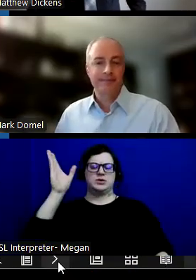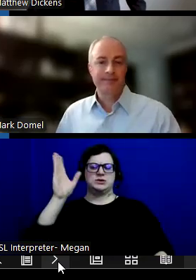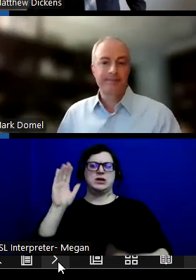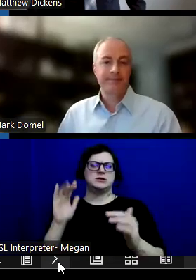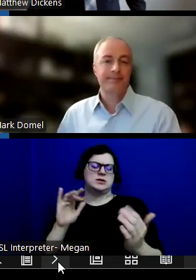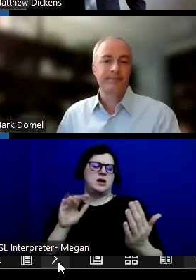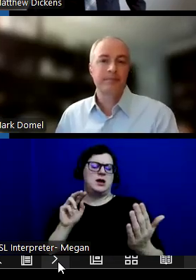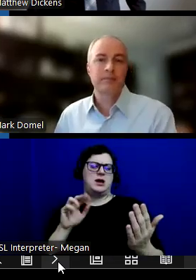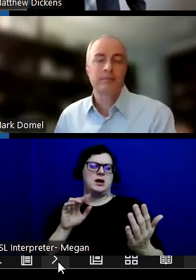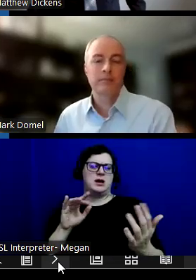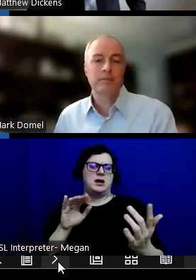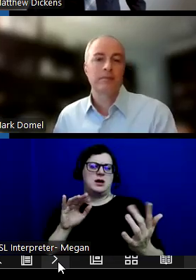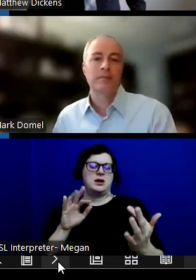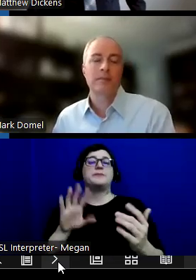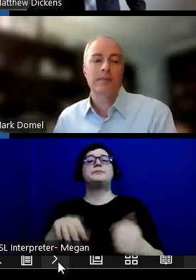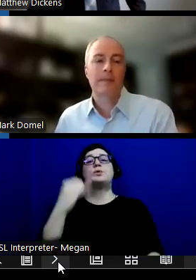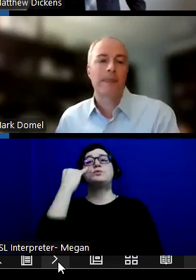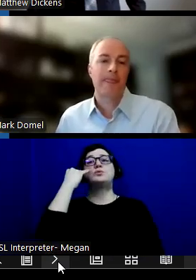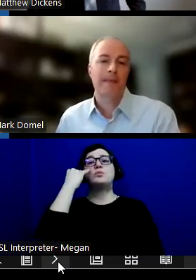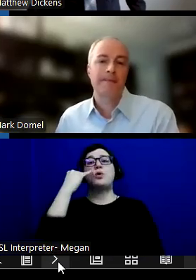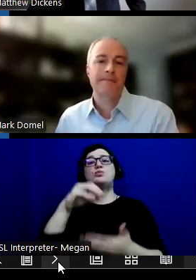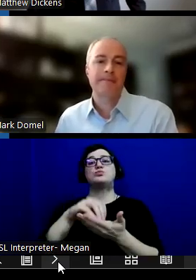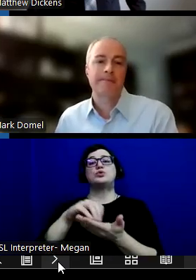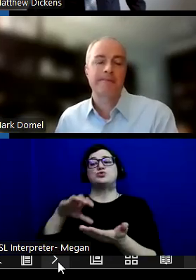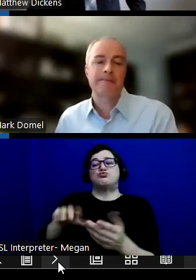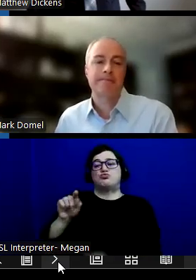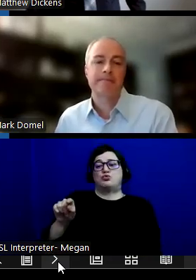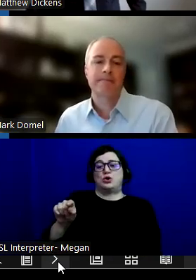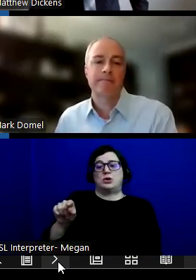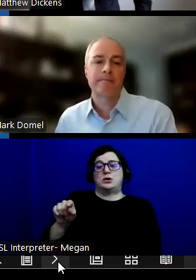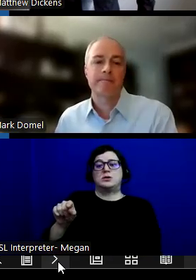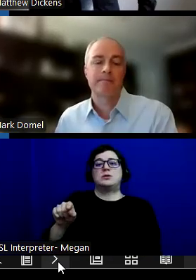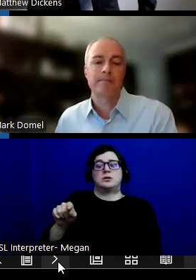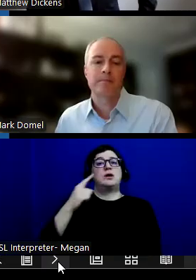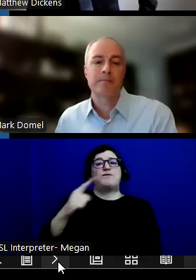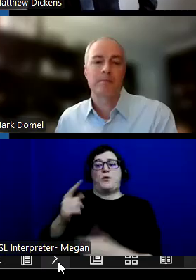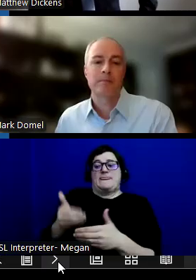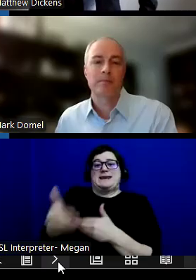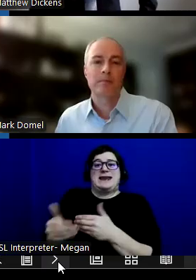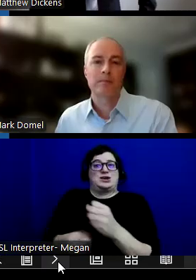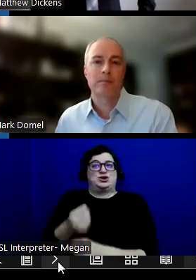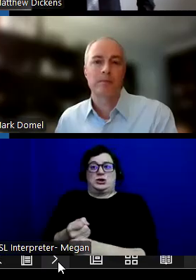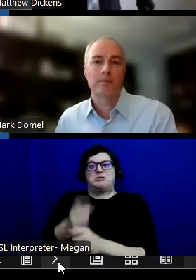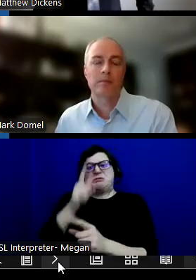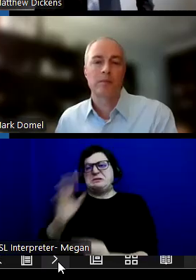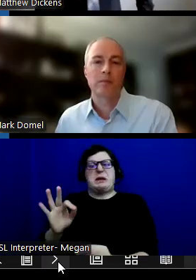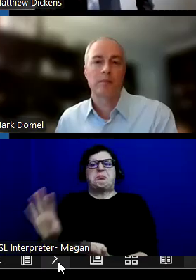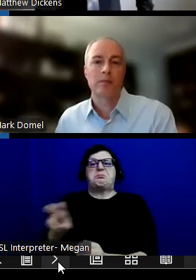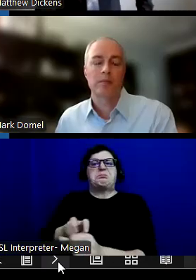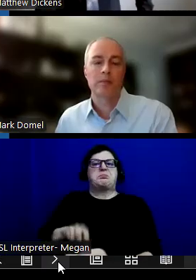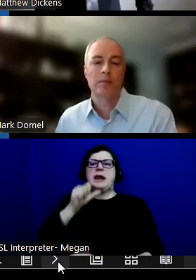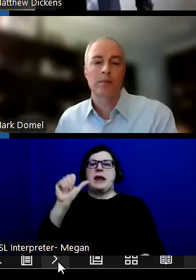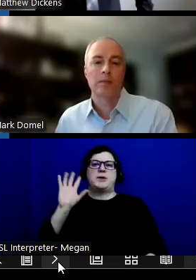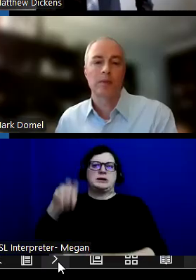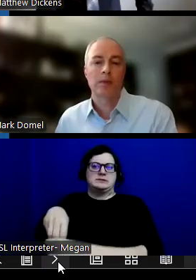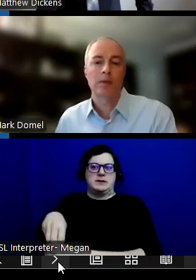If a child in a family chooses for just this upcoming school year to not participate, and the other